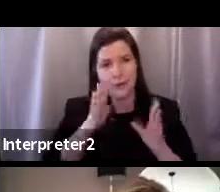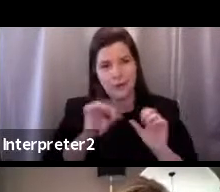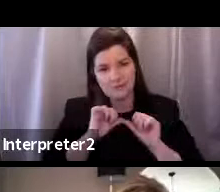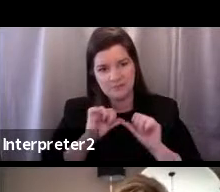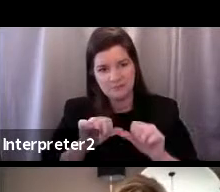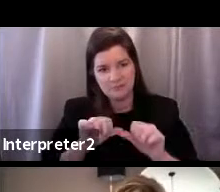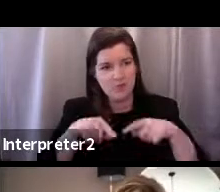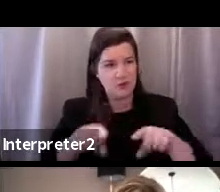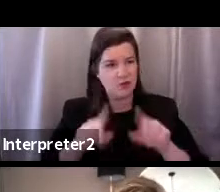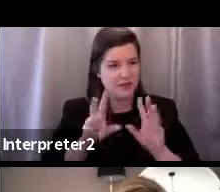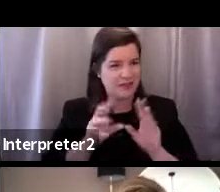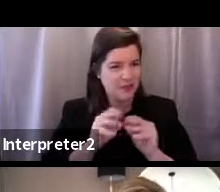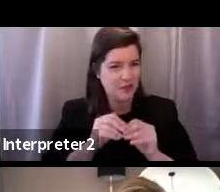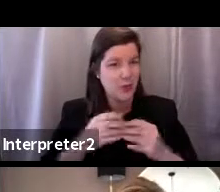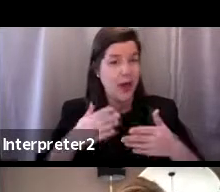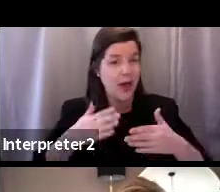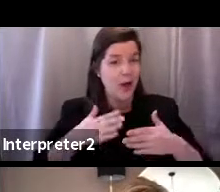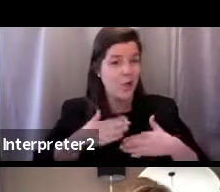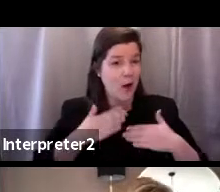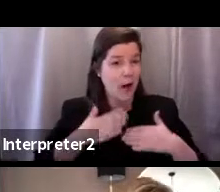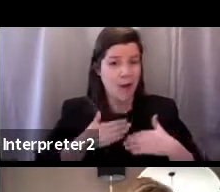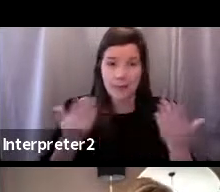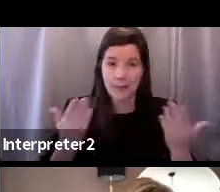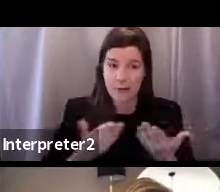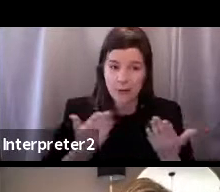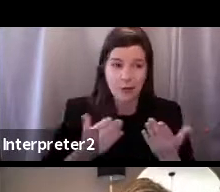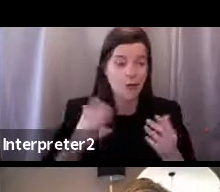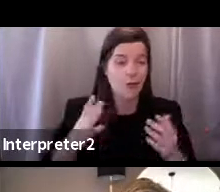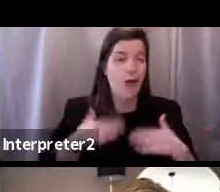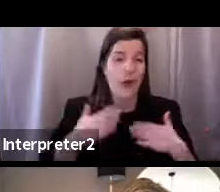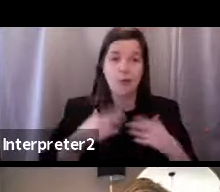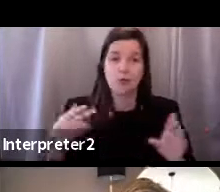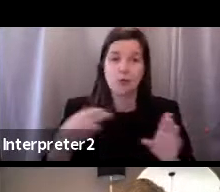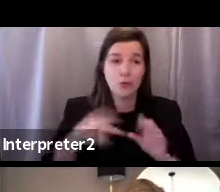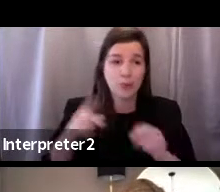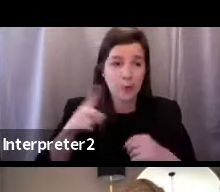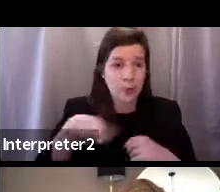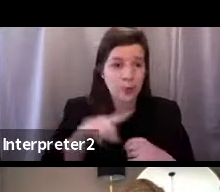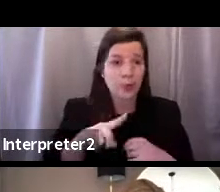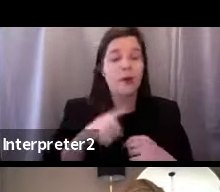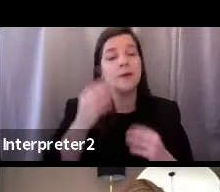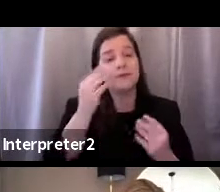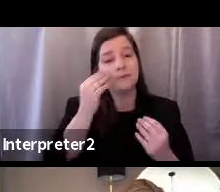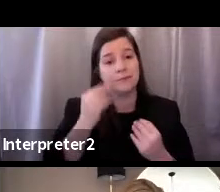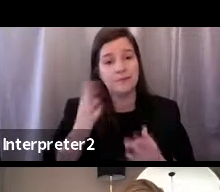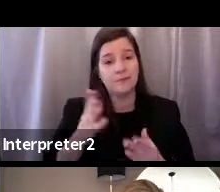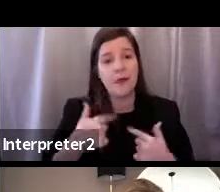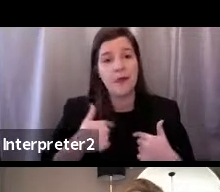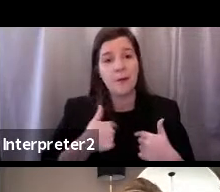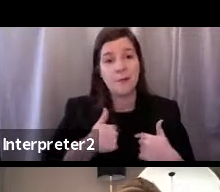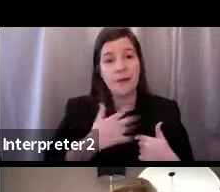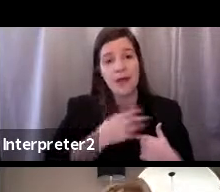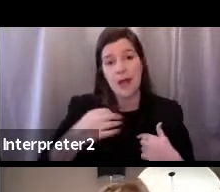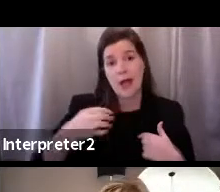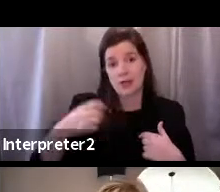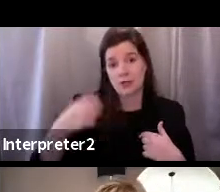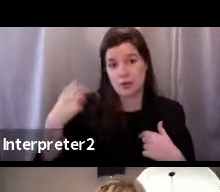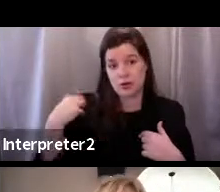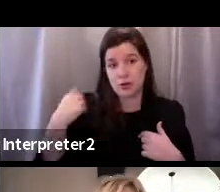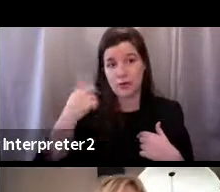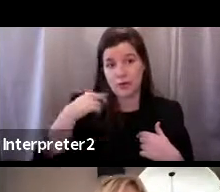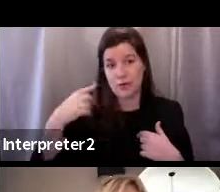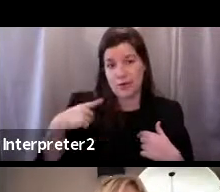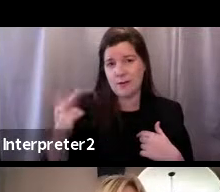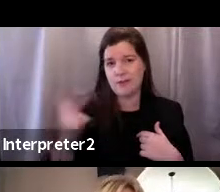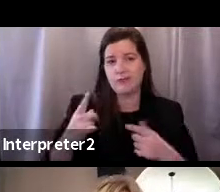So we're happy to join you all. And members, just so you know, the chair and I met, and he's going to be leading this